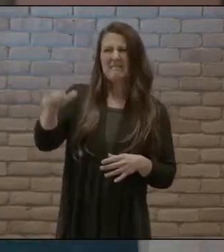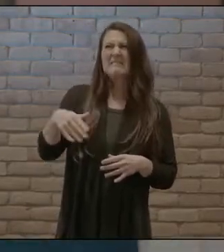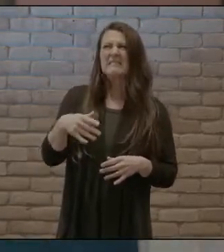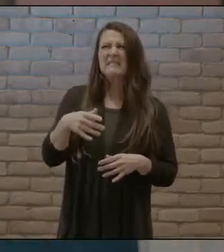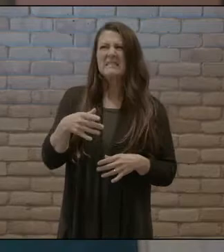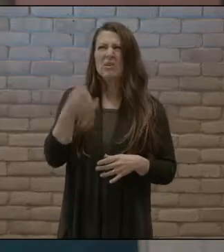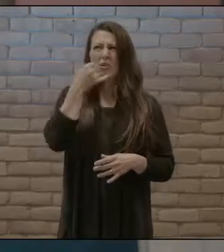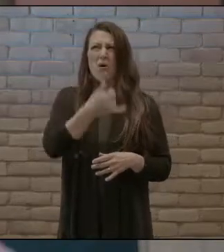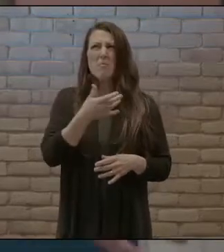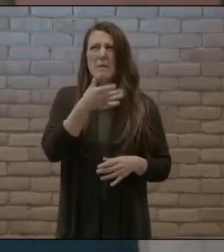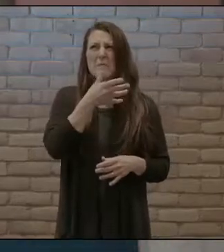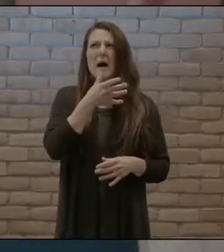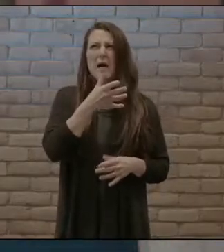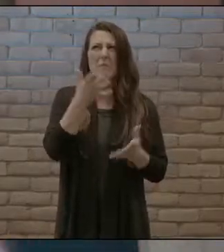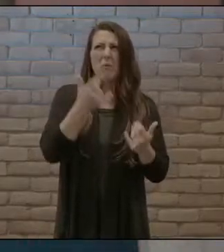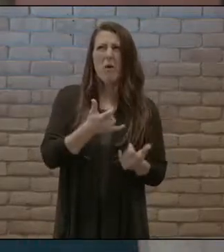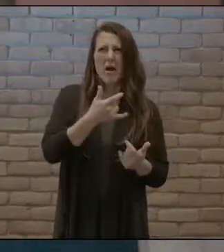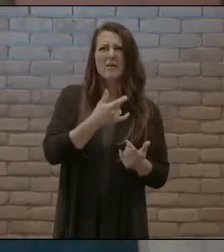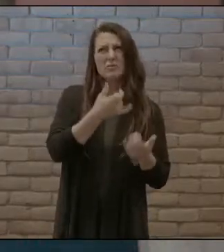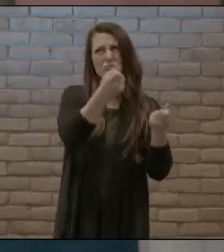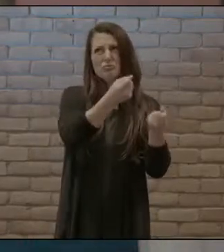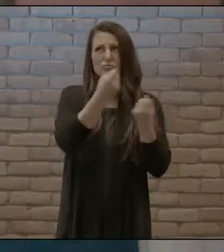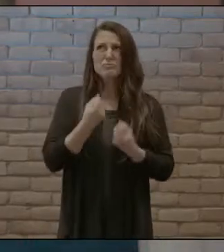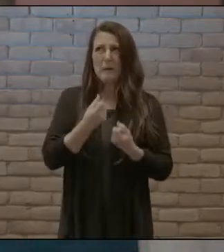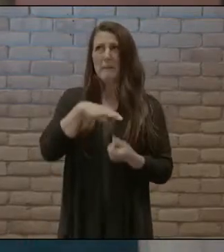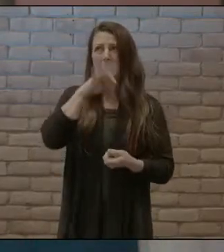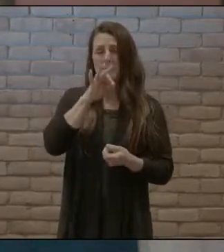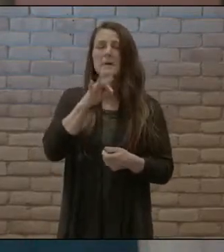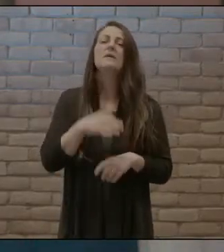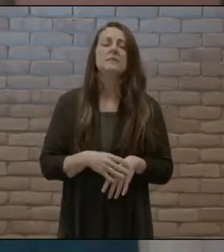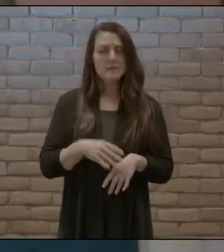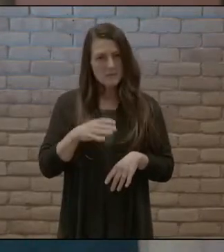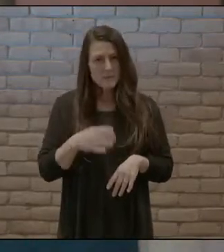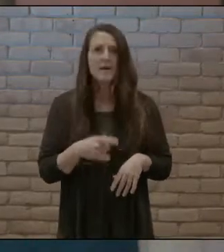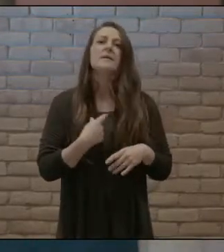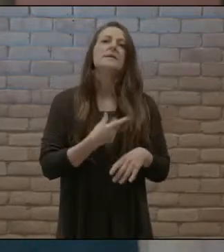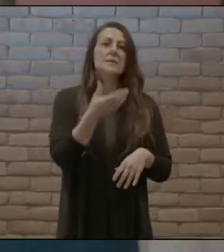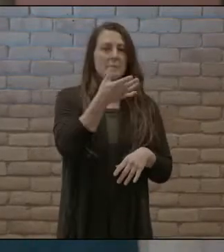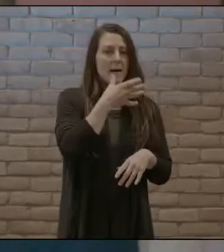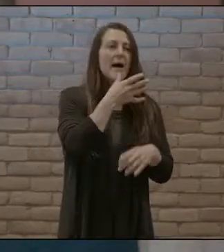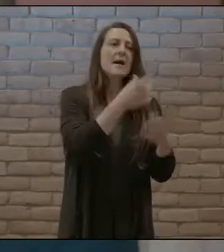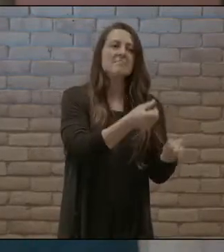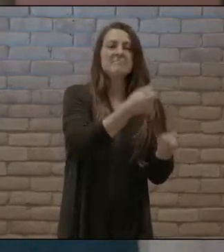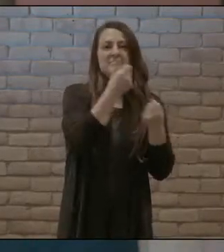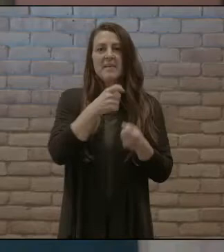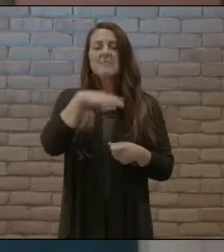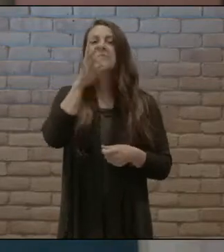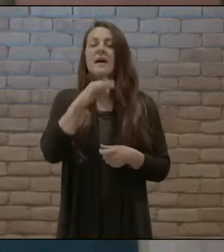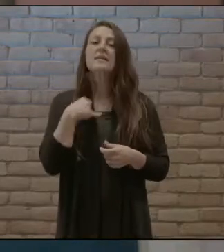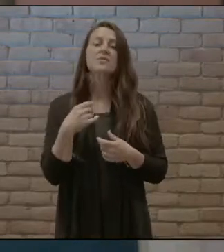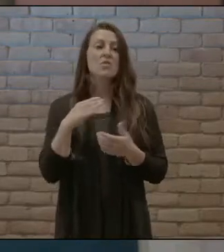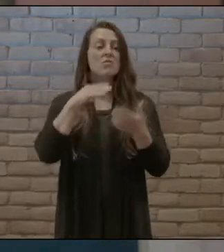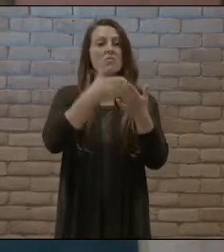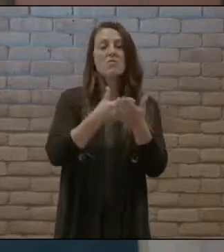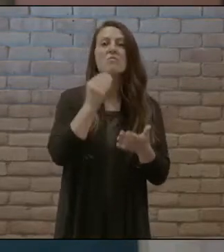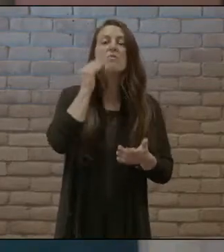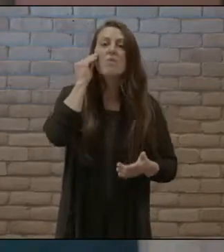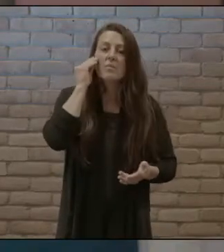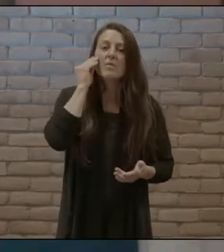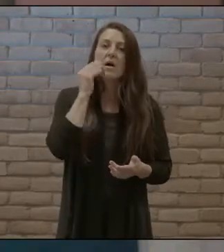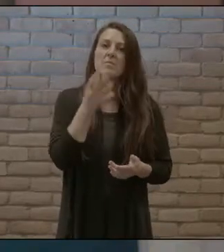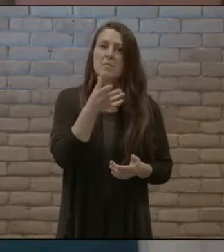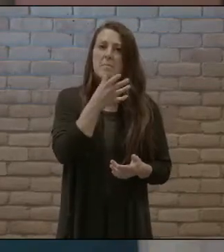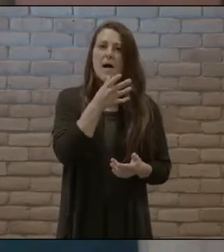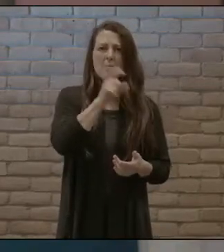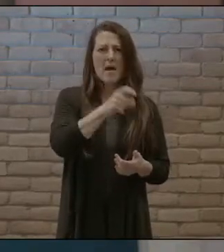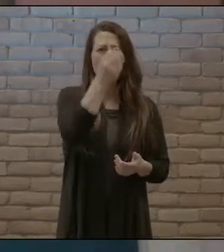to come and pick me up. So my mom comes and picks me up, and I guess I should have toughed it out, because when I got home, my mom had to break